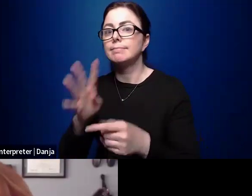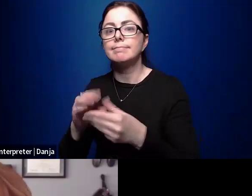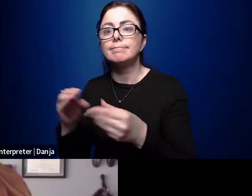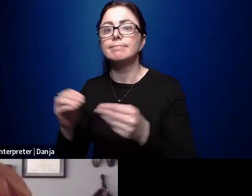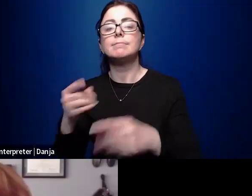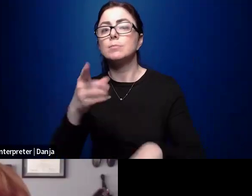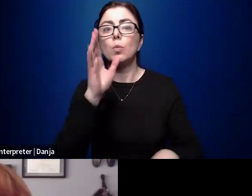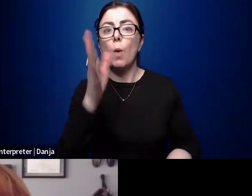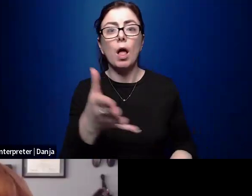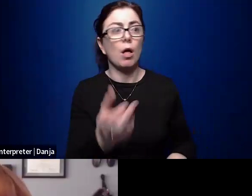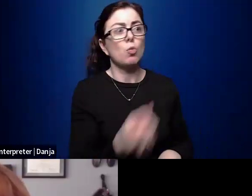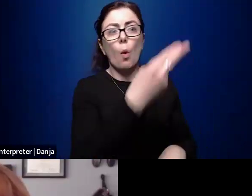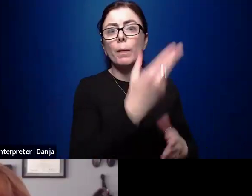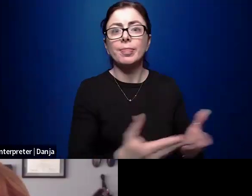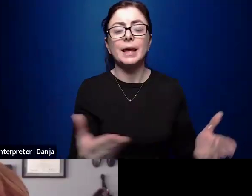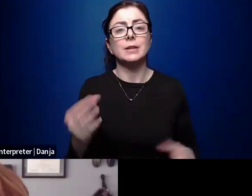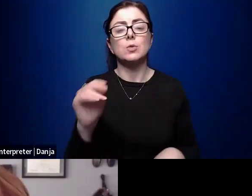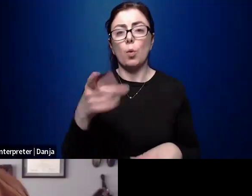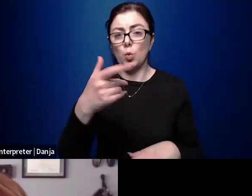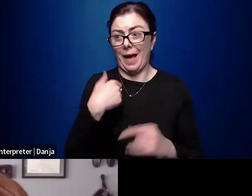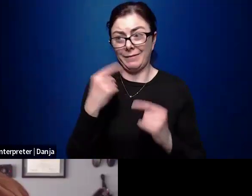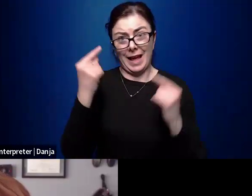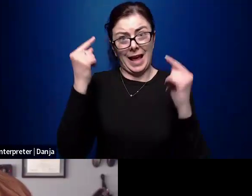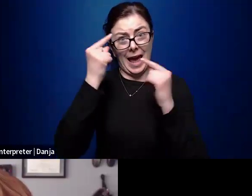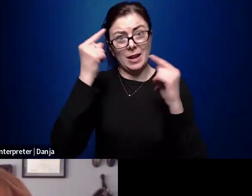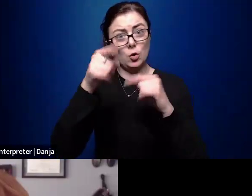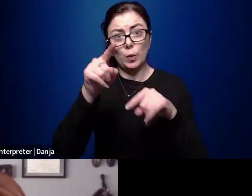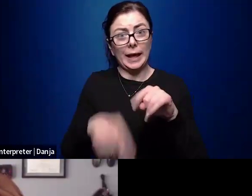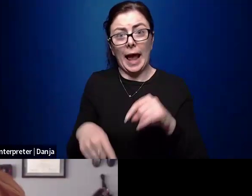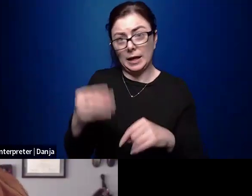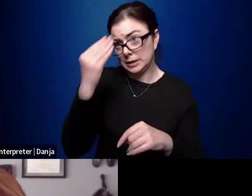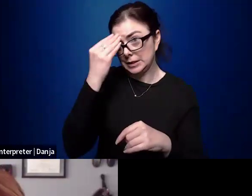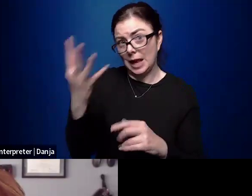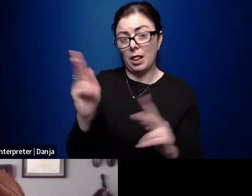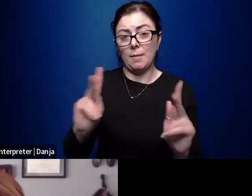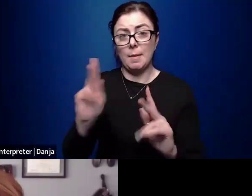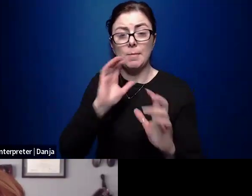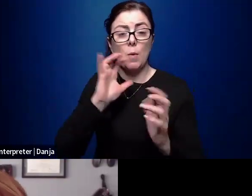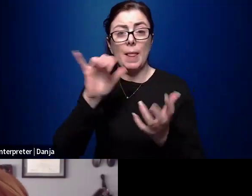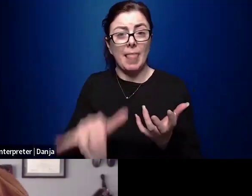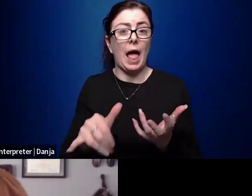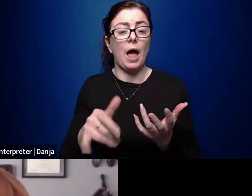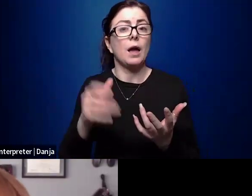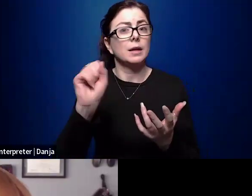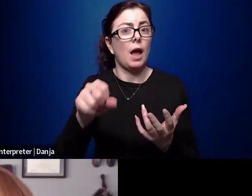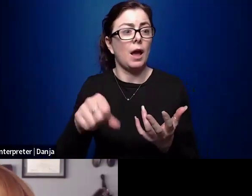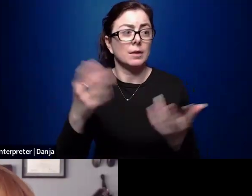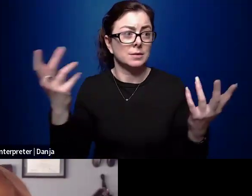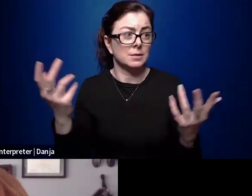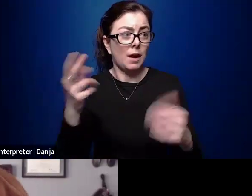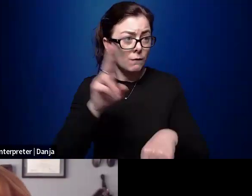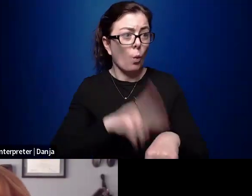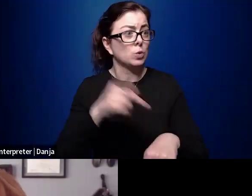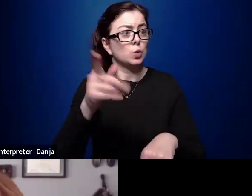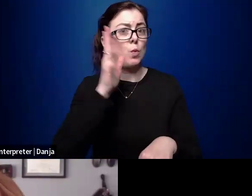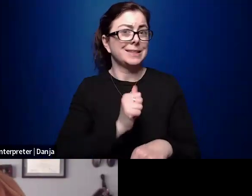nobody can tell what you're saying. So, yeah, becoming a drywall repair person,